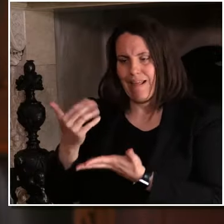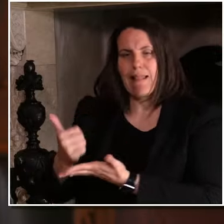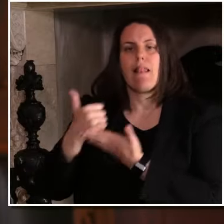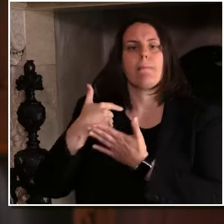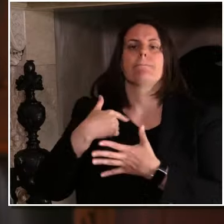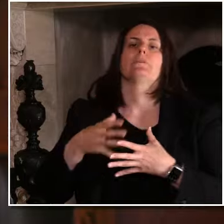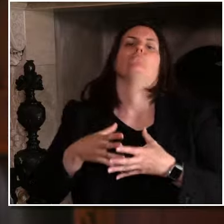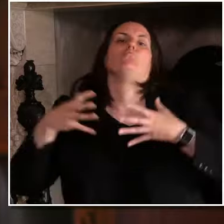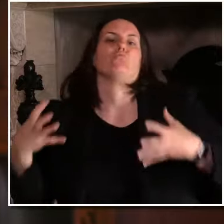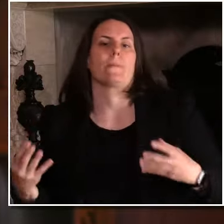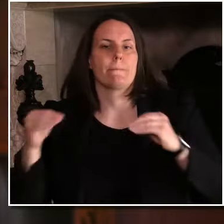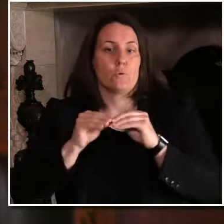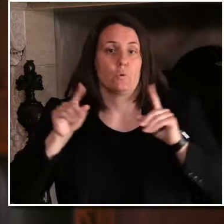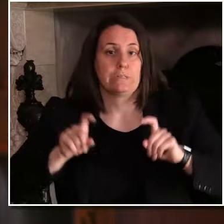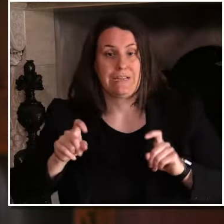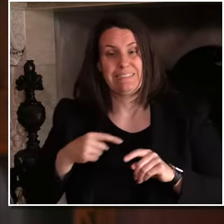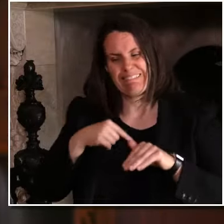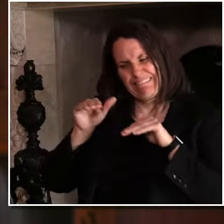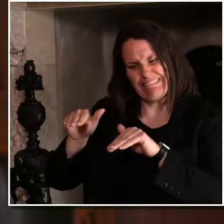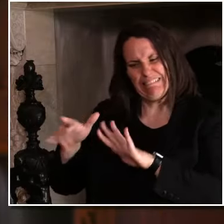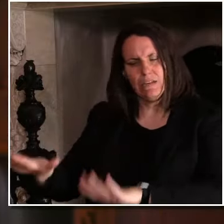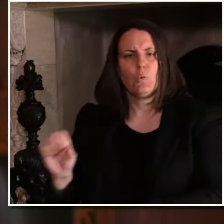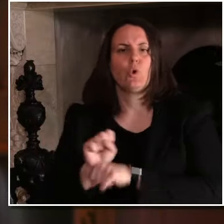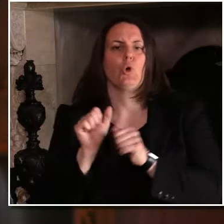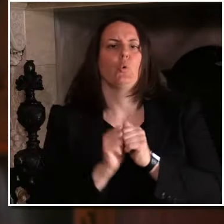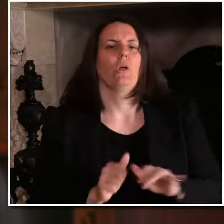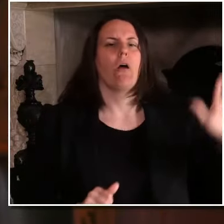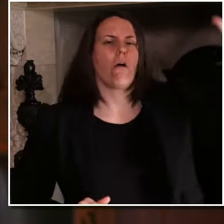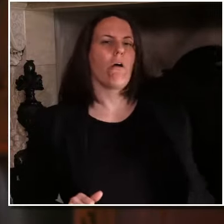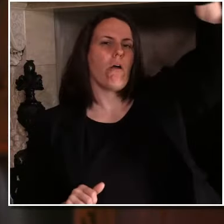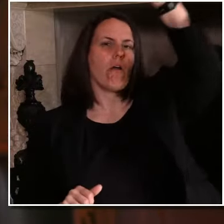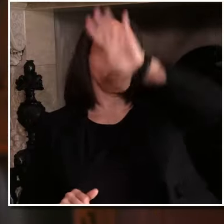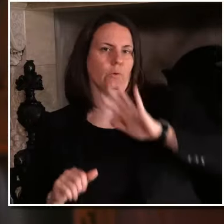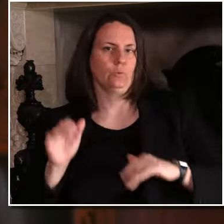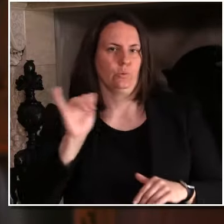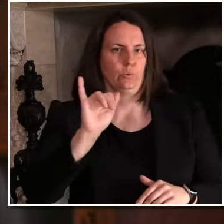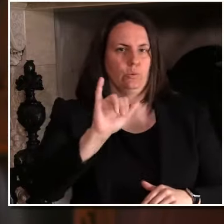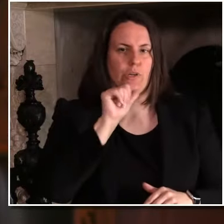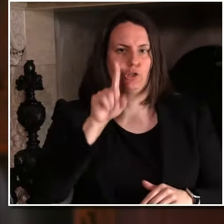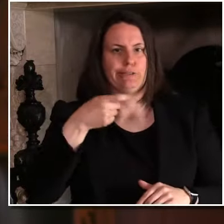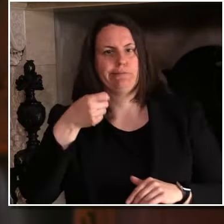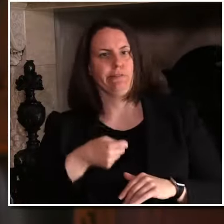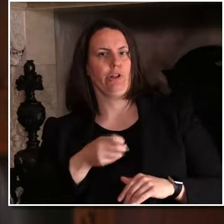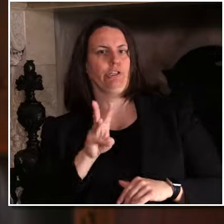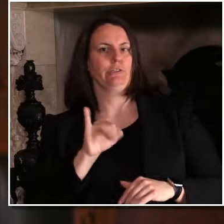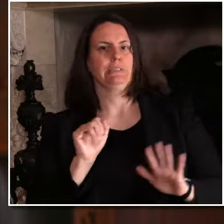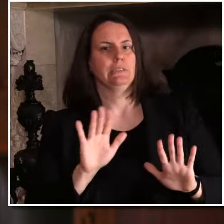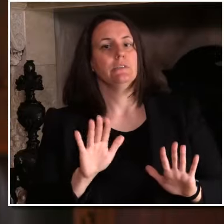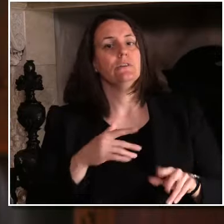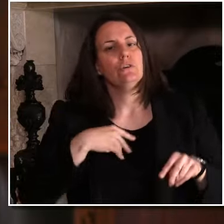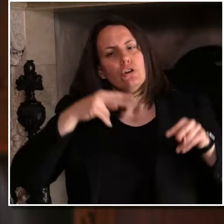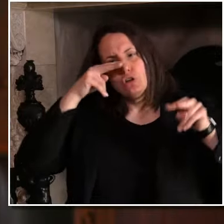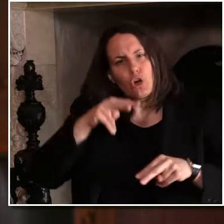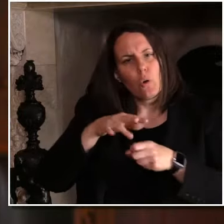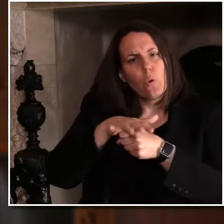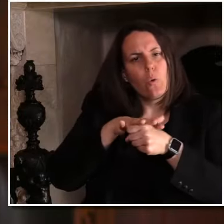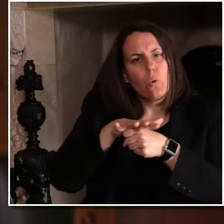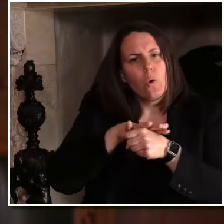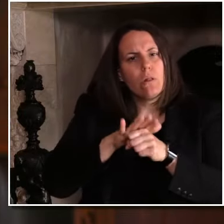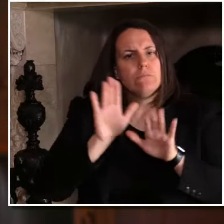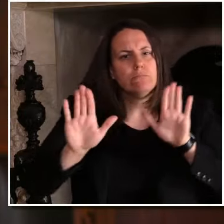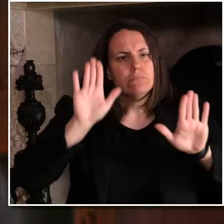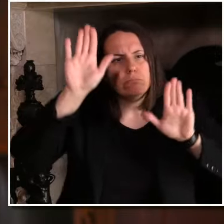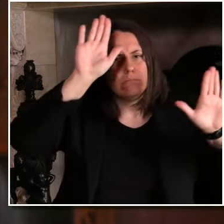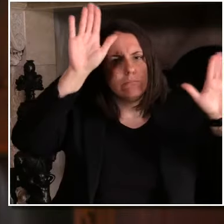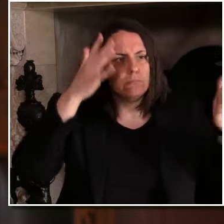the prevalence of the disease, so that local communities have that sense, understand the kinds of things that we need to be doing together to protect the